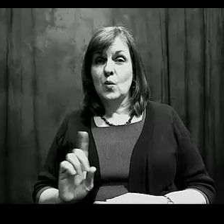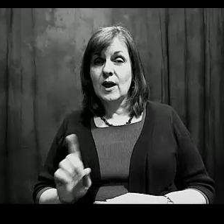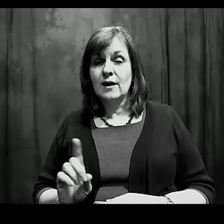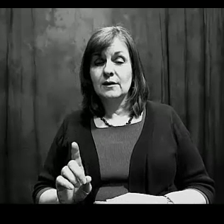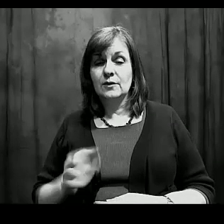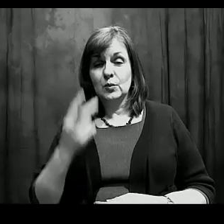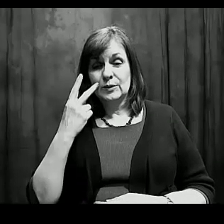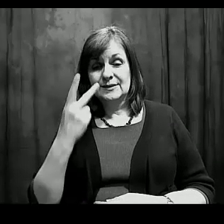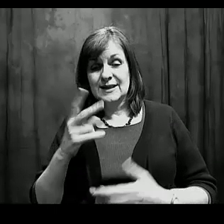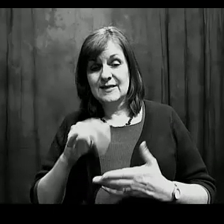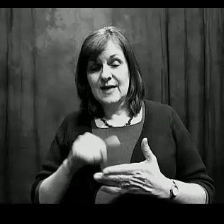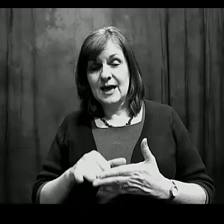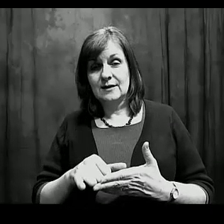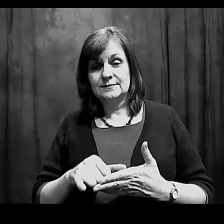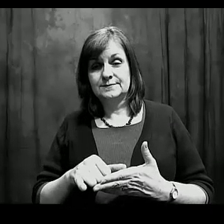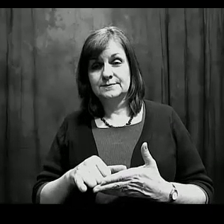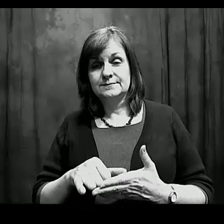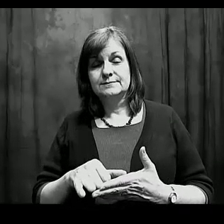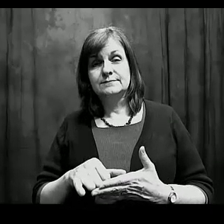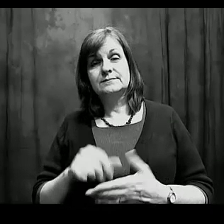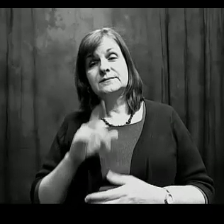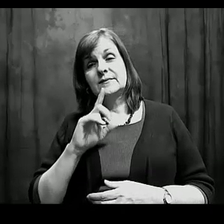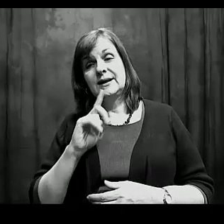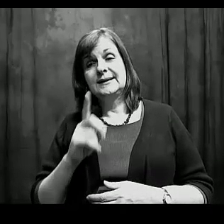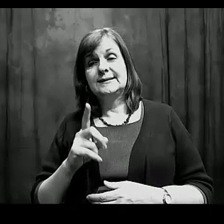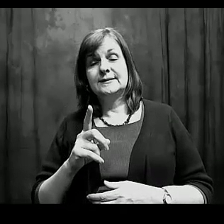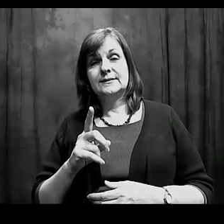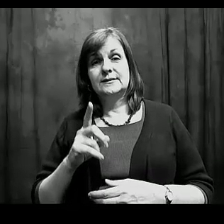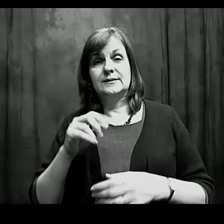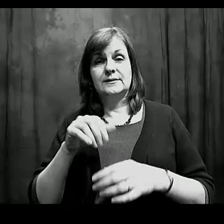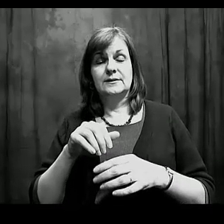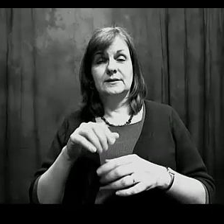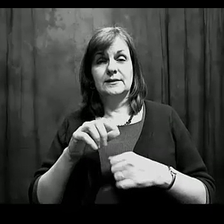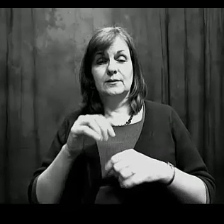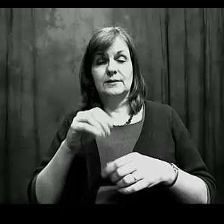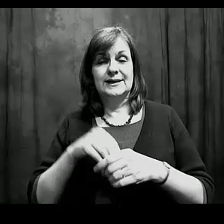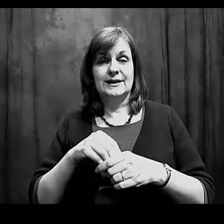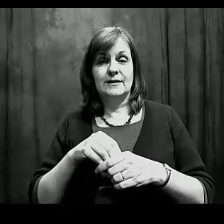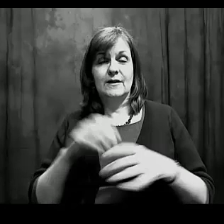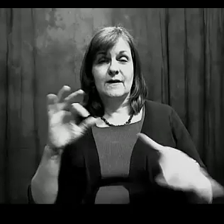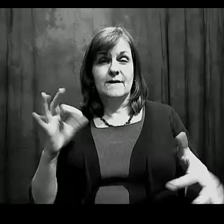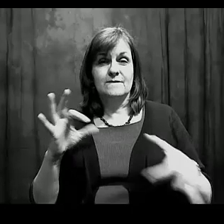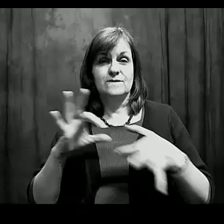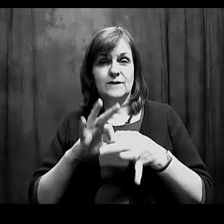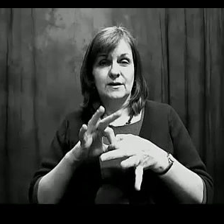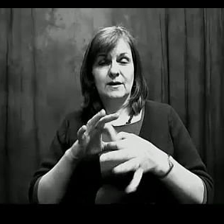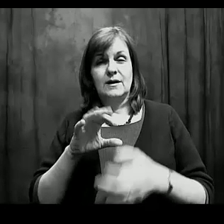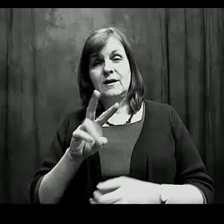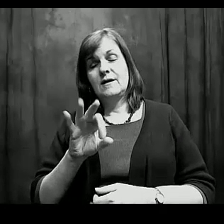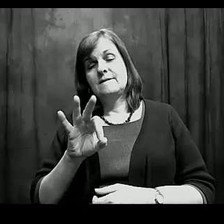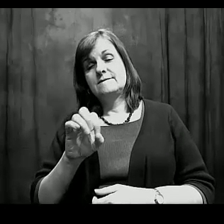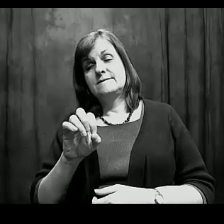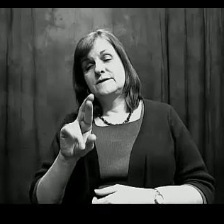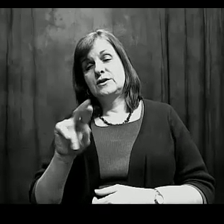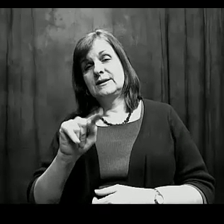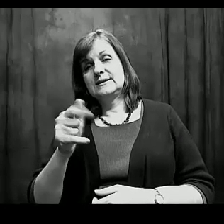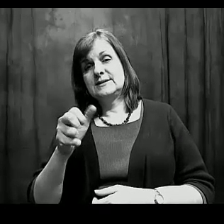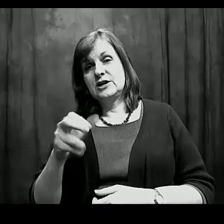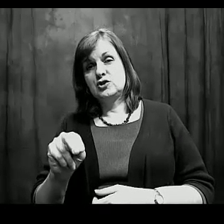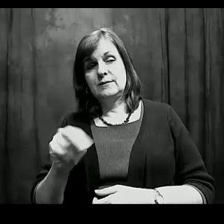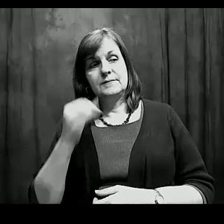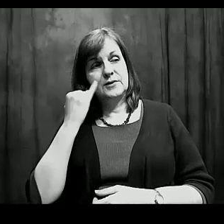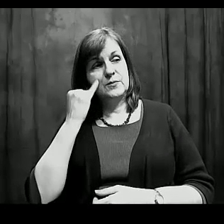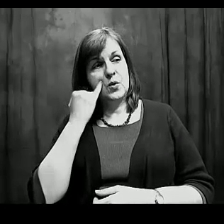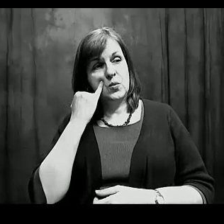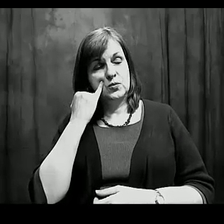place that we see it, or most defined place that we see it, is actually in fertilization. So if we say in